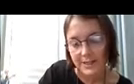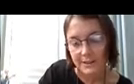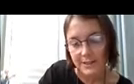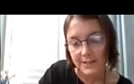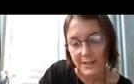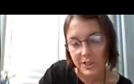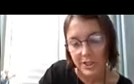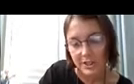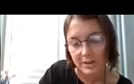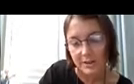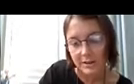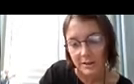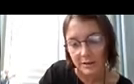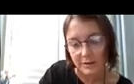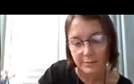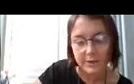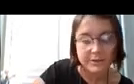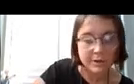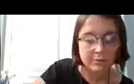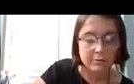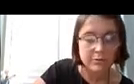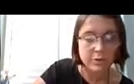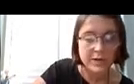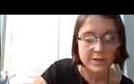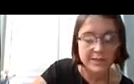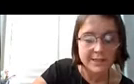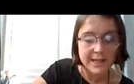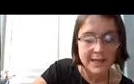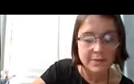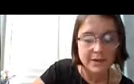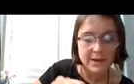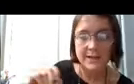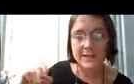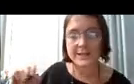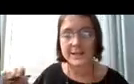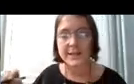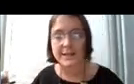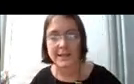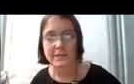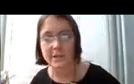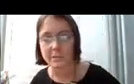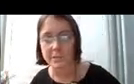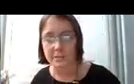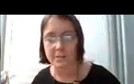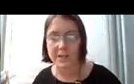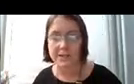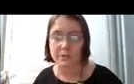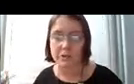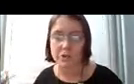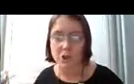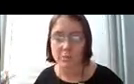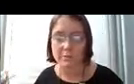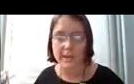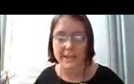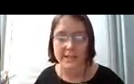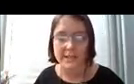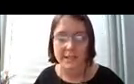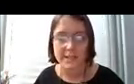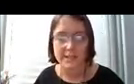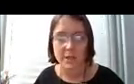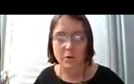that later in the session. Fabulous. Ruth, when I said LMI, did anything else come to mind? We've got